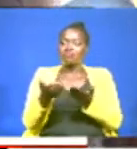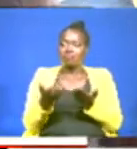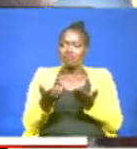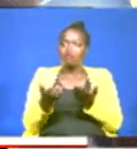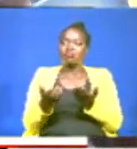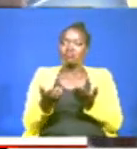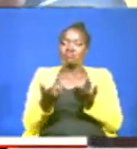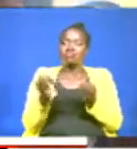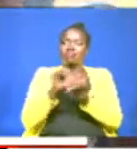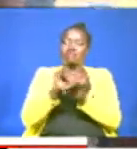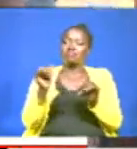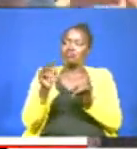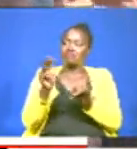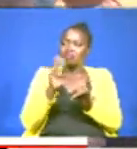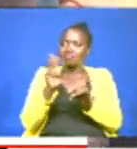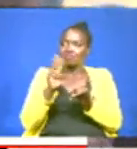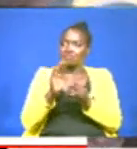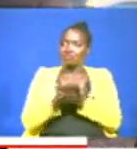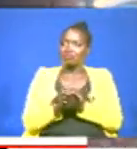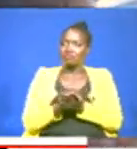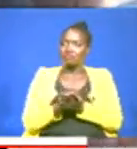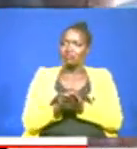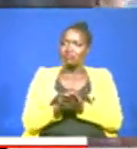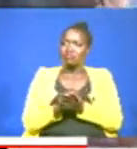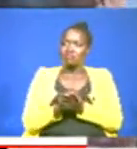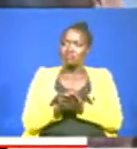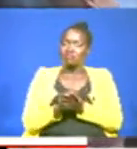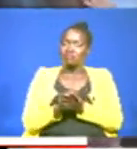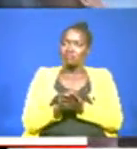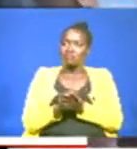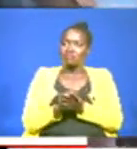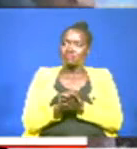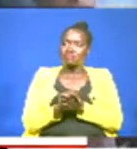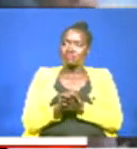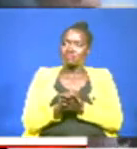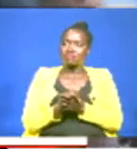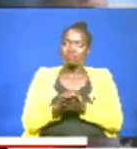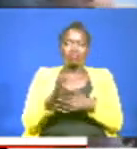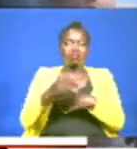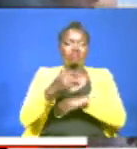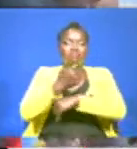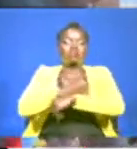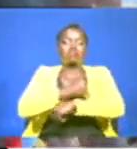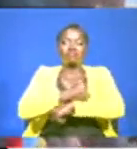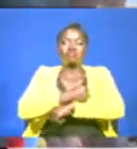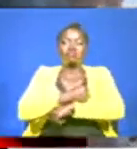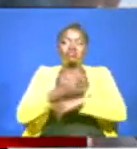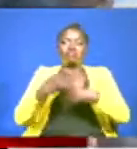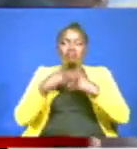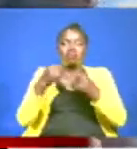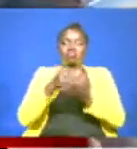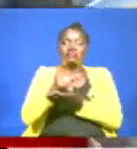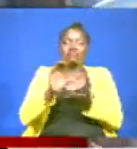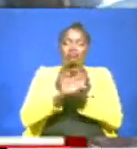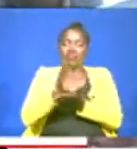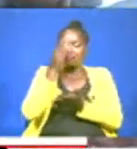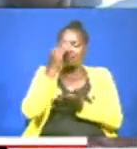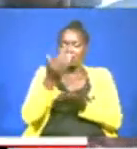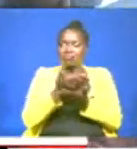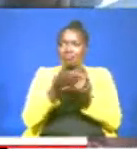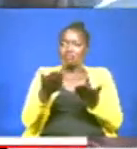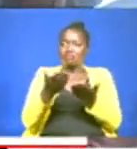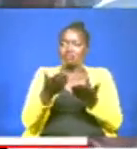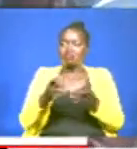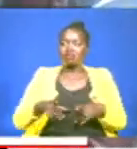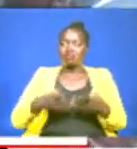clean water. This place need the nearby school. This place need like a health center, because these people are living here, even